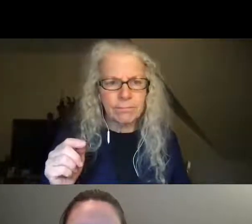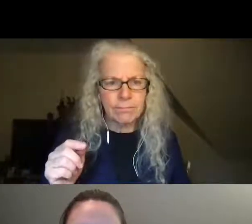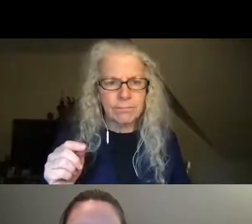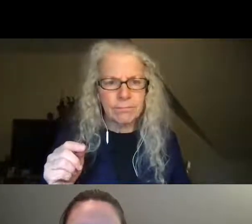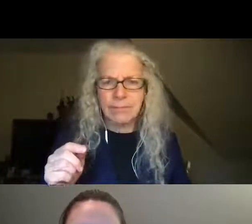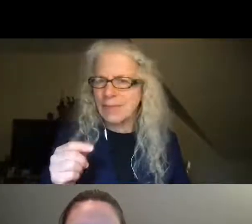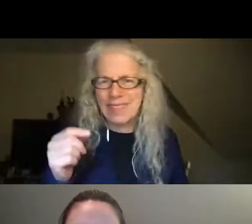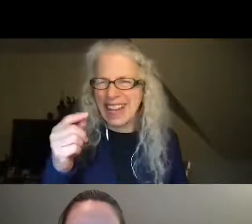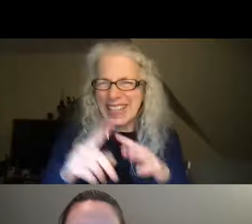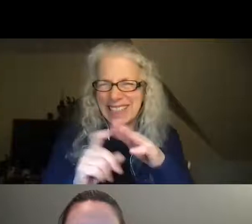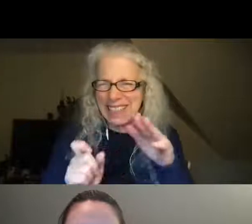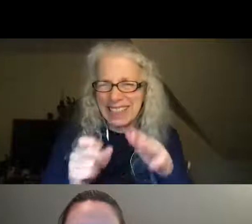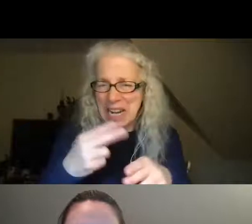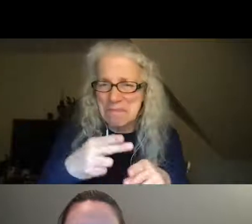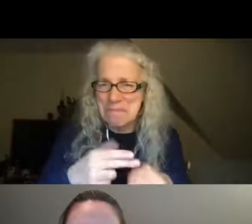what is the name of that?